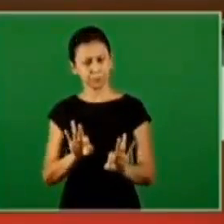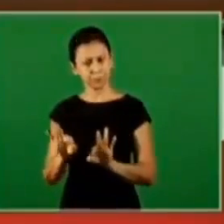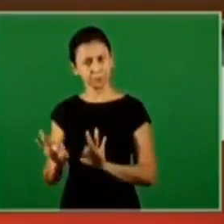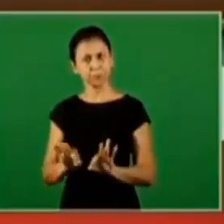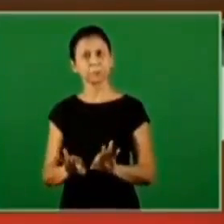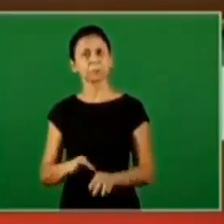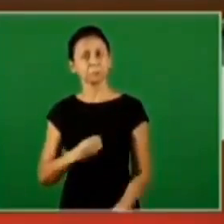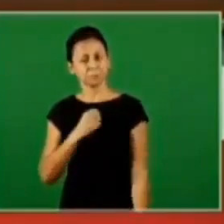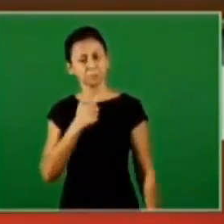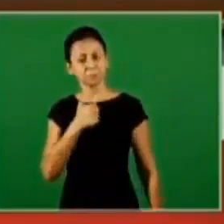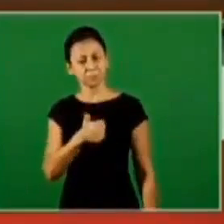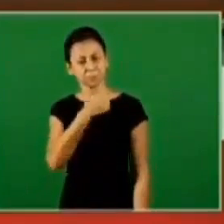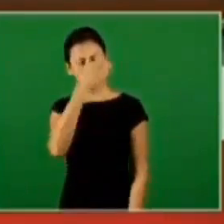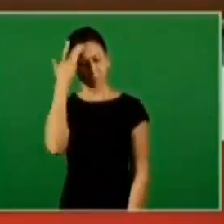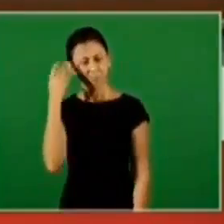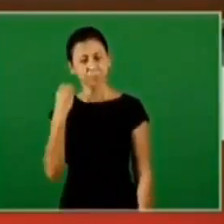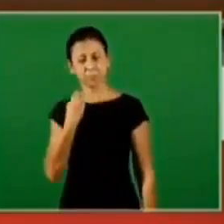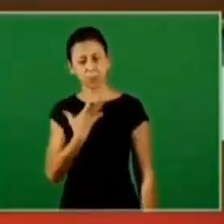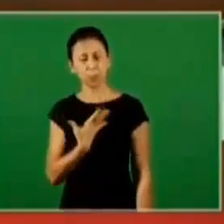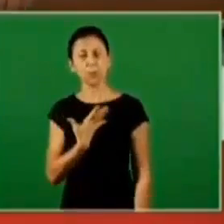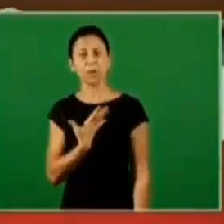organized, very good people.